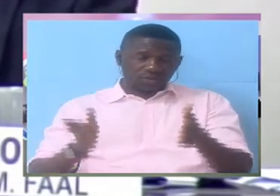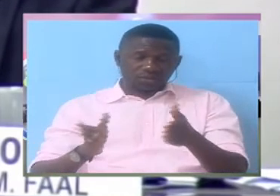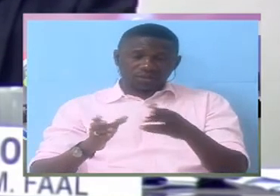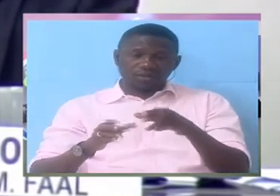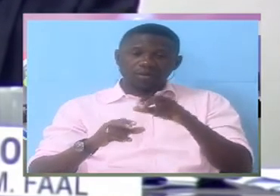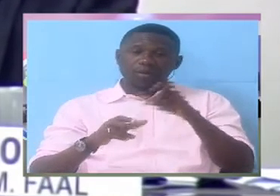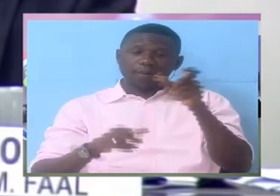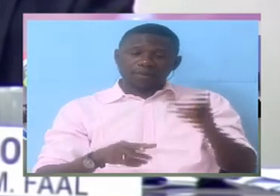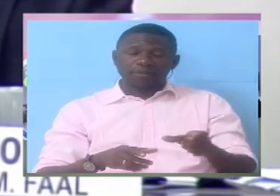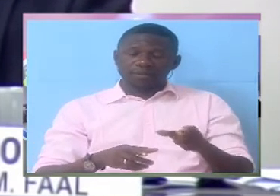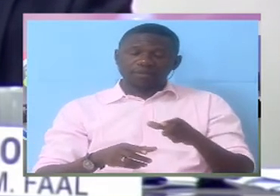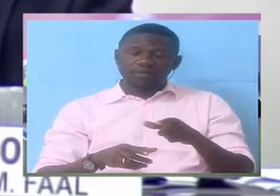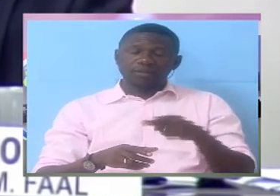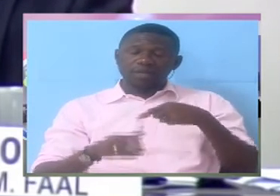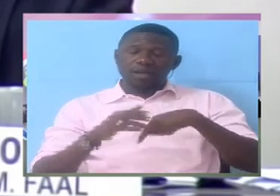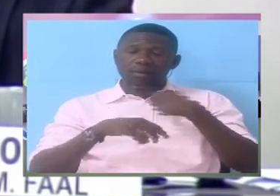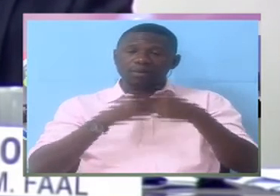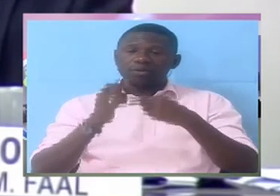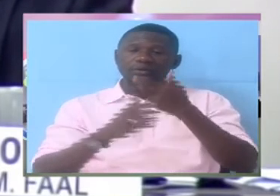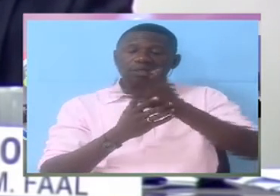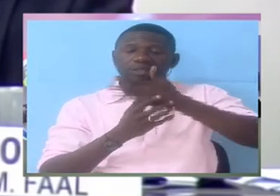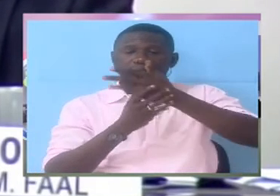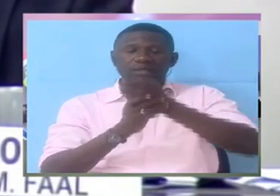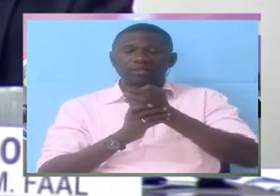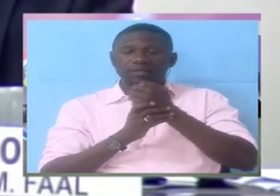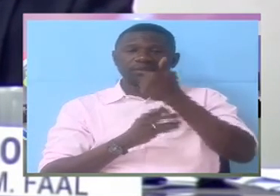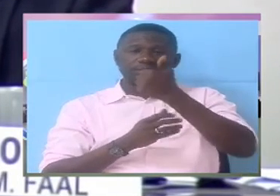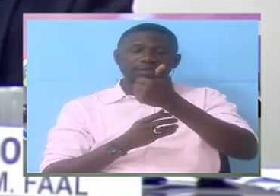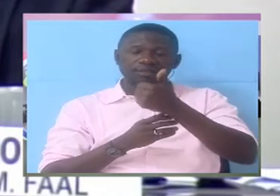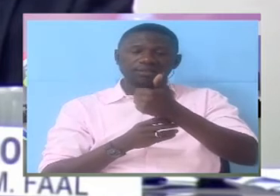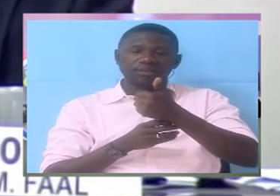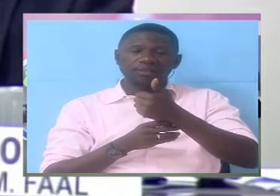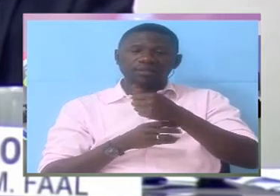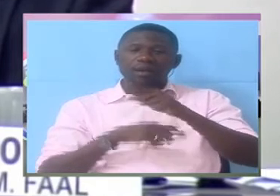1996 events, the PPP people,